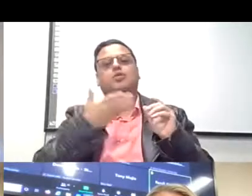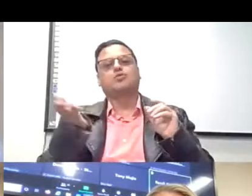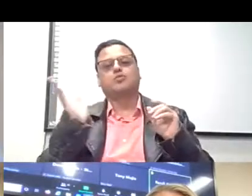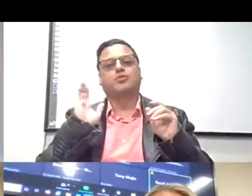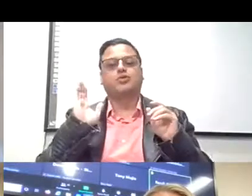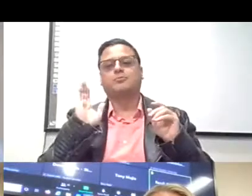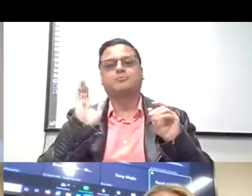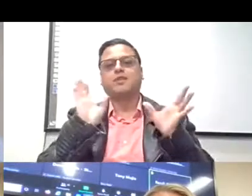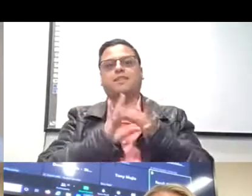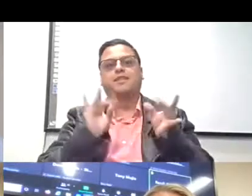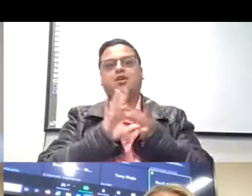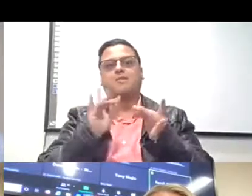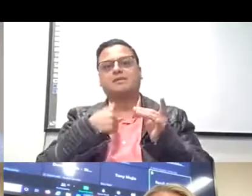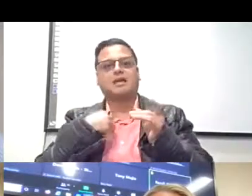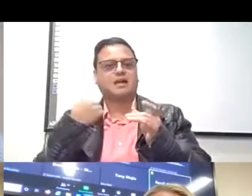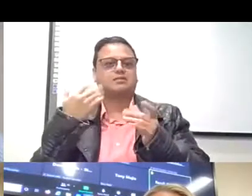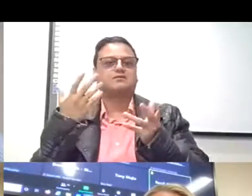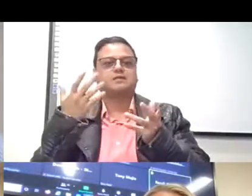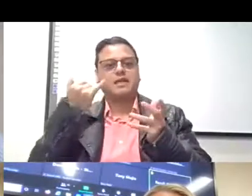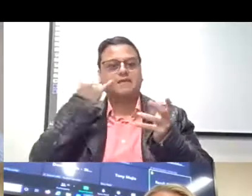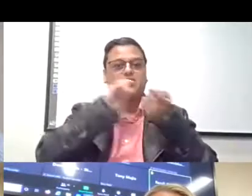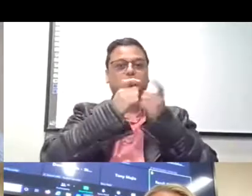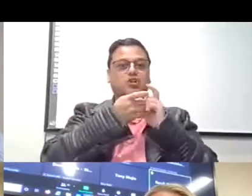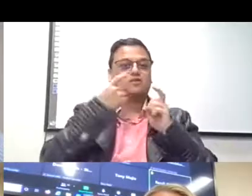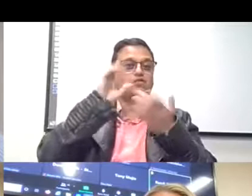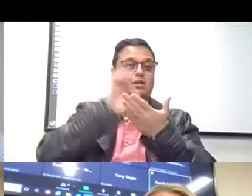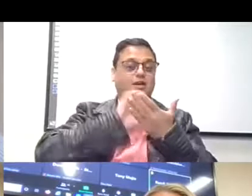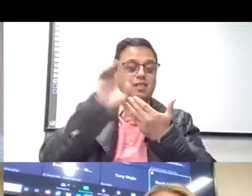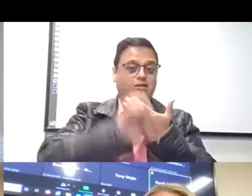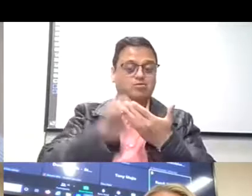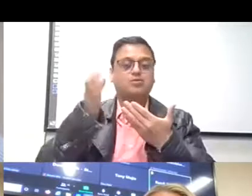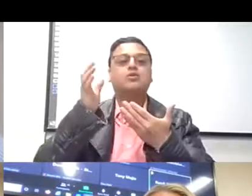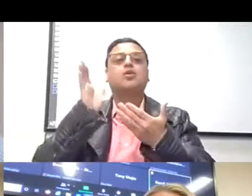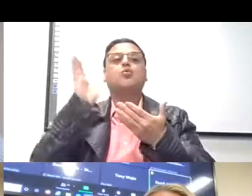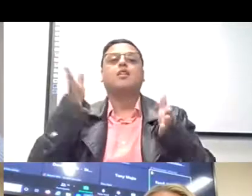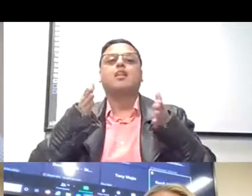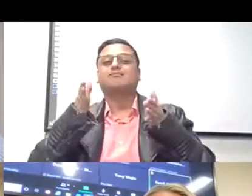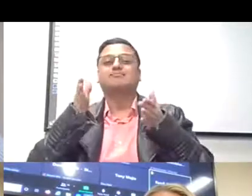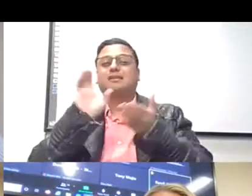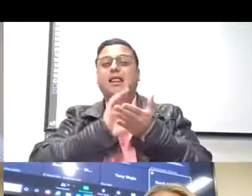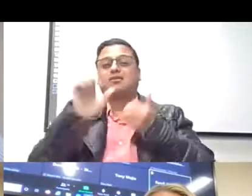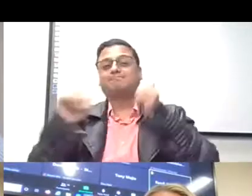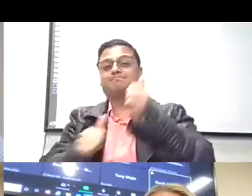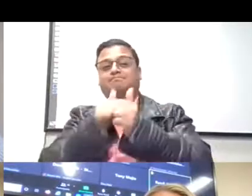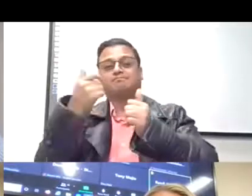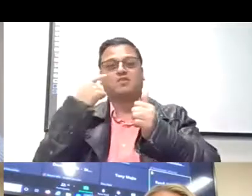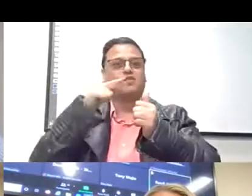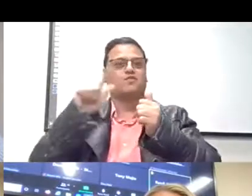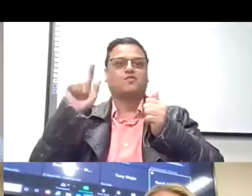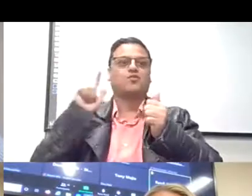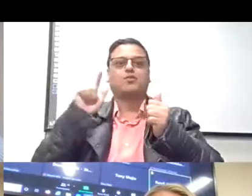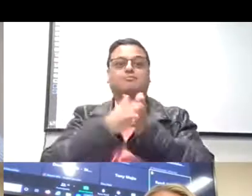the comments that I have. And if there are changes to this calendar, will that calendar be updated for transparency to the public? Thank